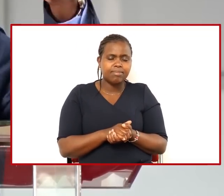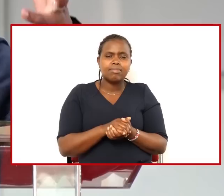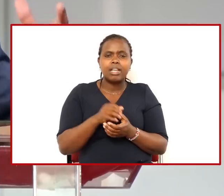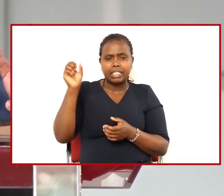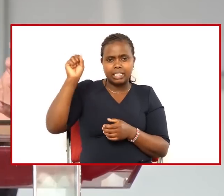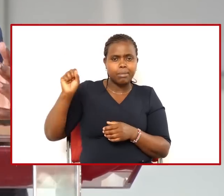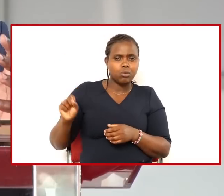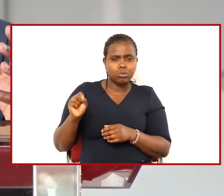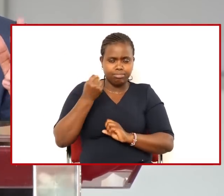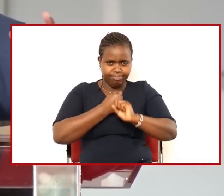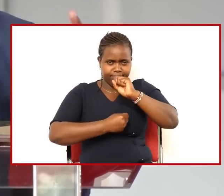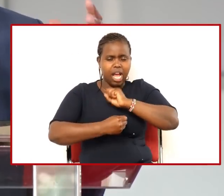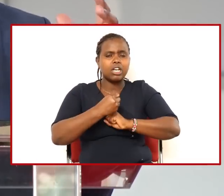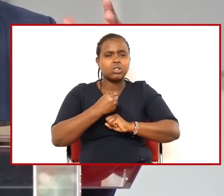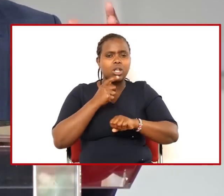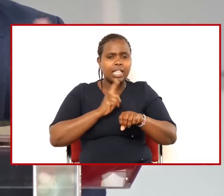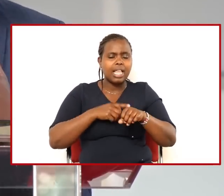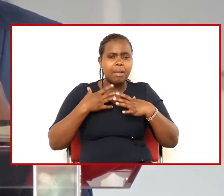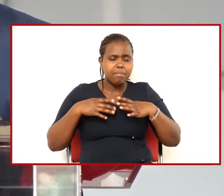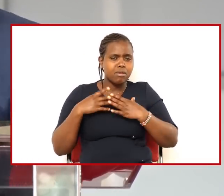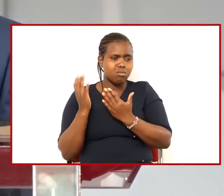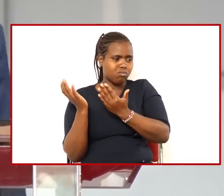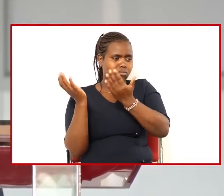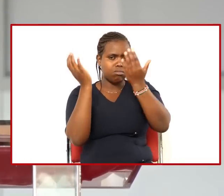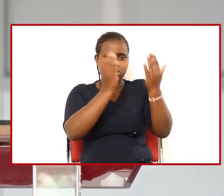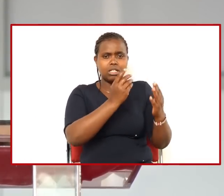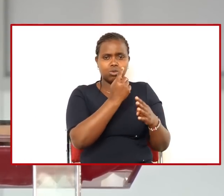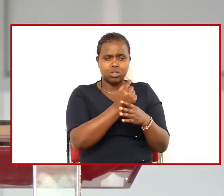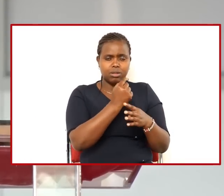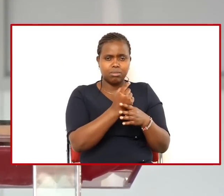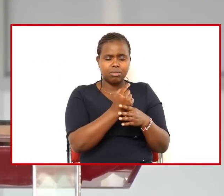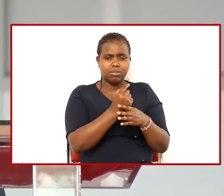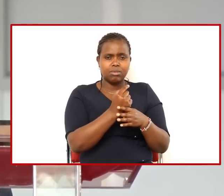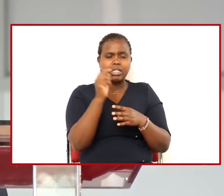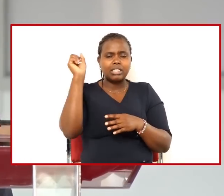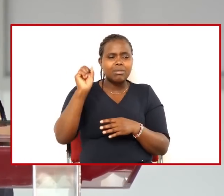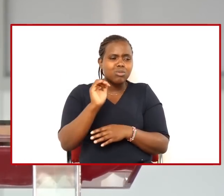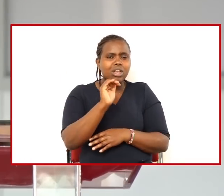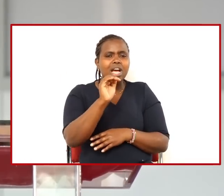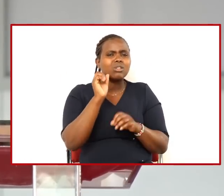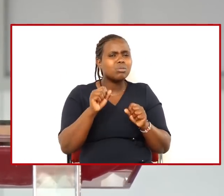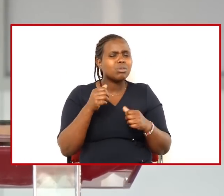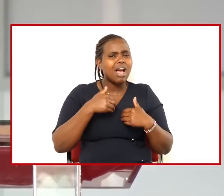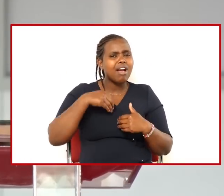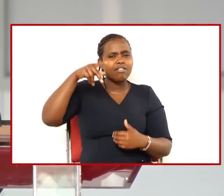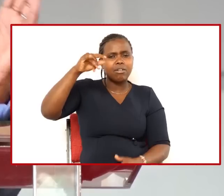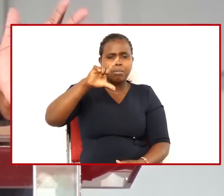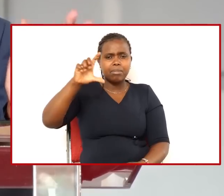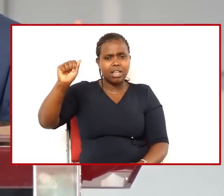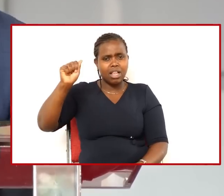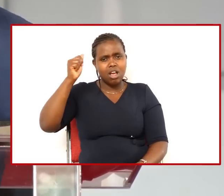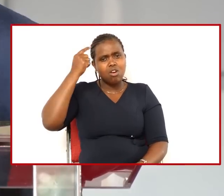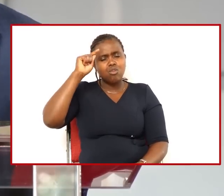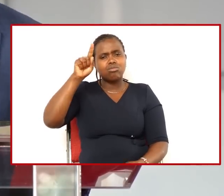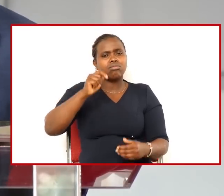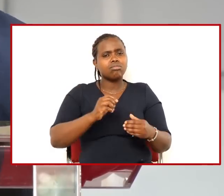took action when those people brought him. Samson asked the young man to help him find a pillar of the